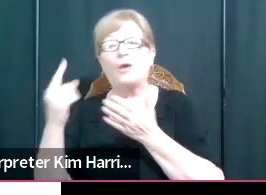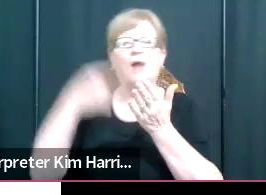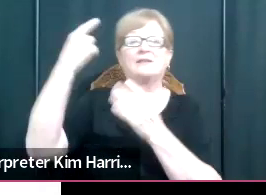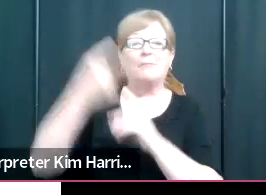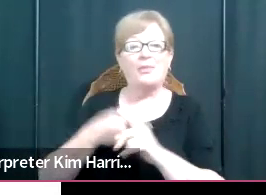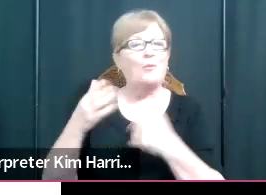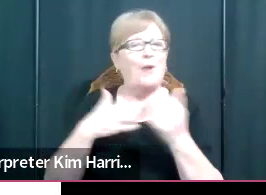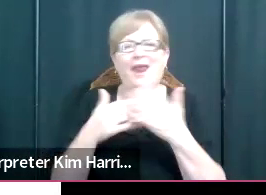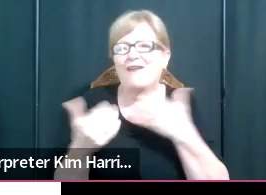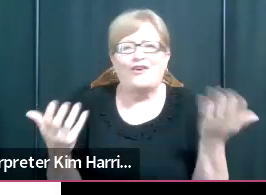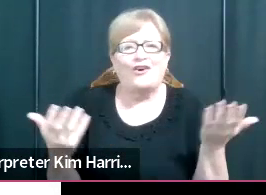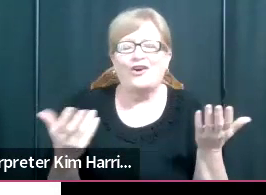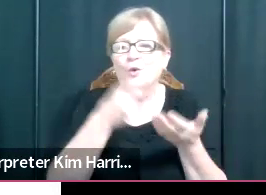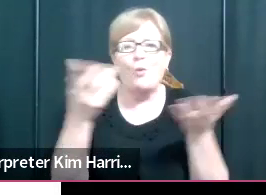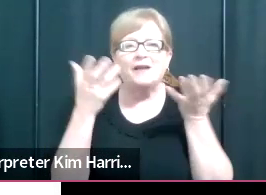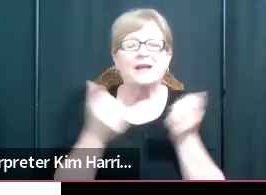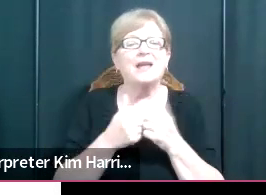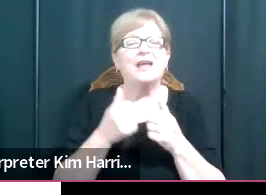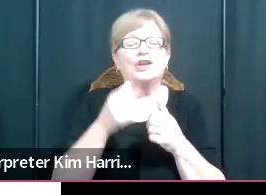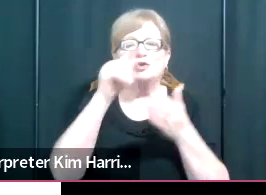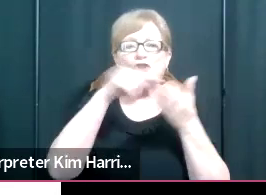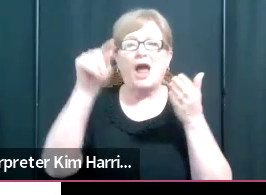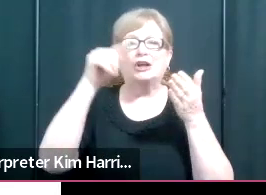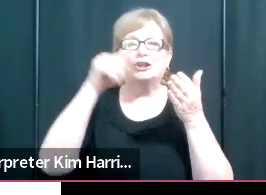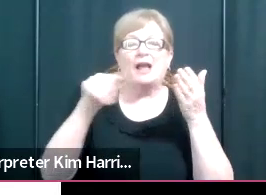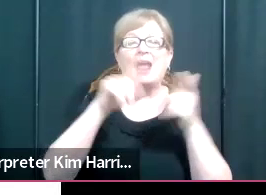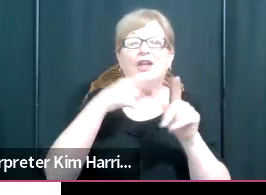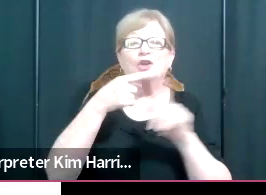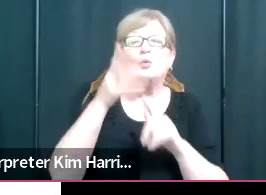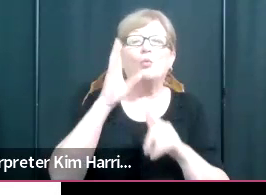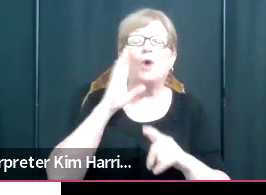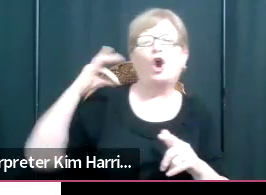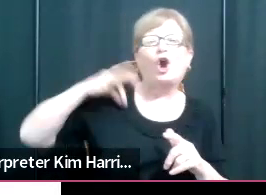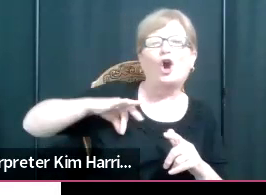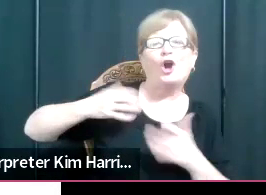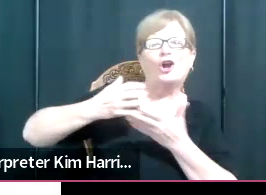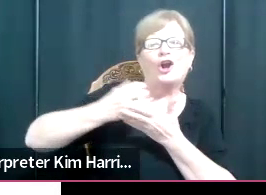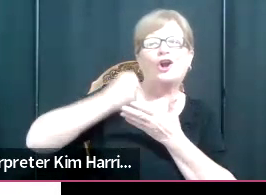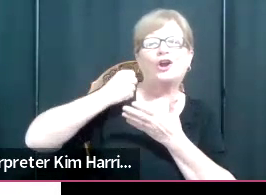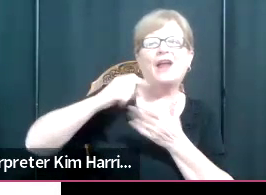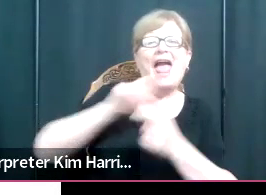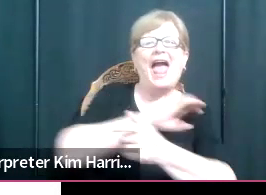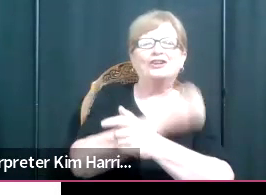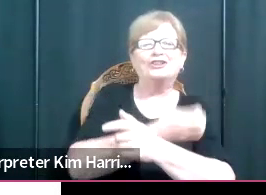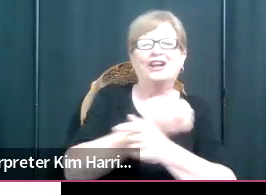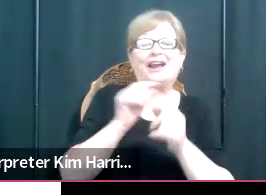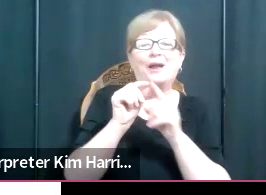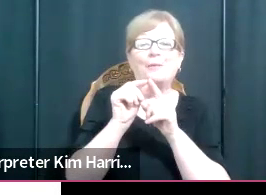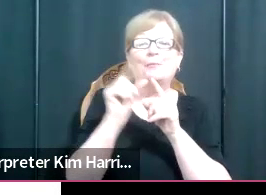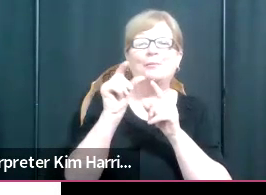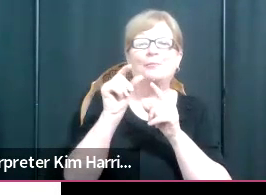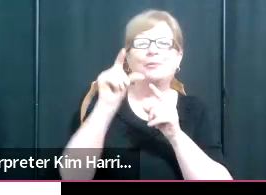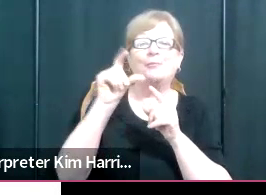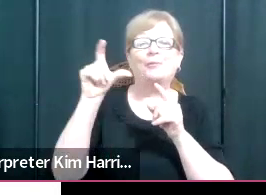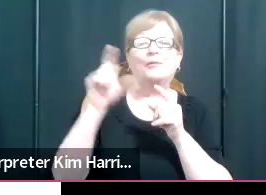that. And as you check things off the list, you earn energy and sort of coins for your